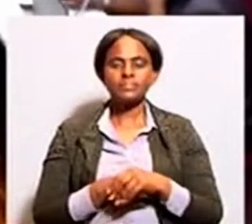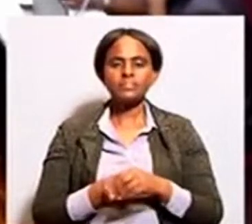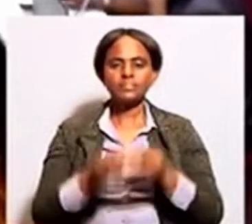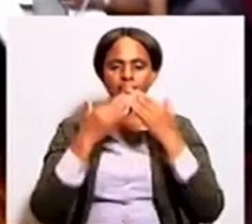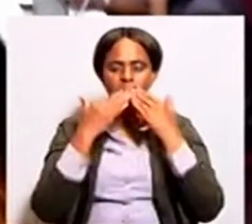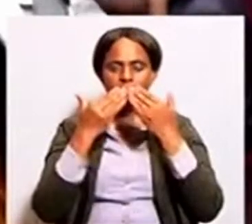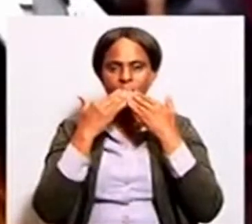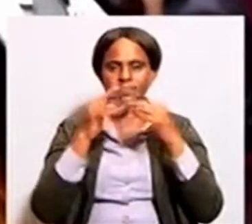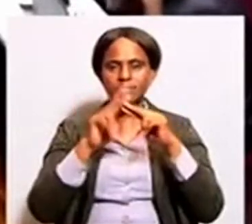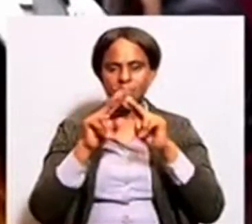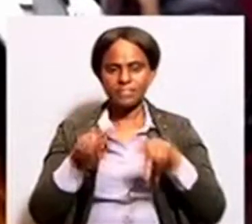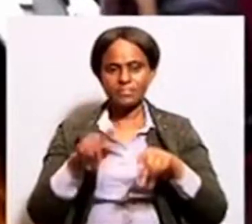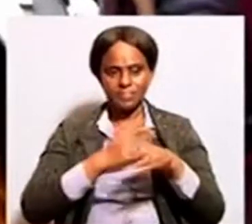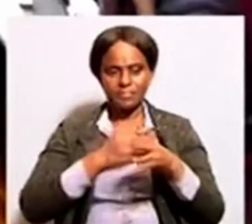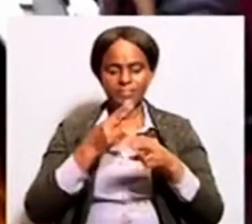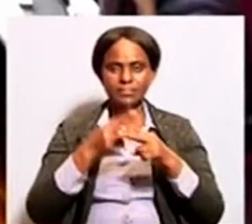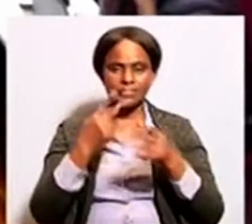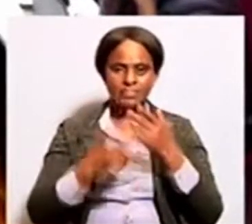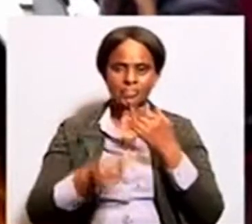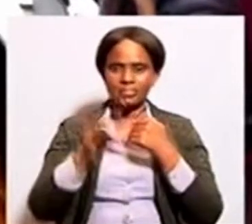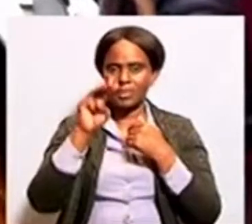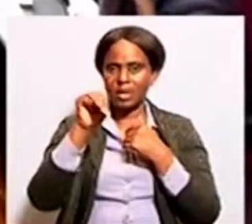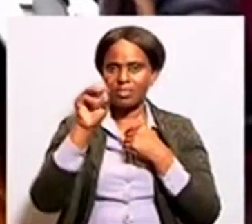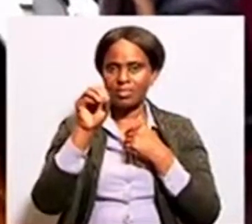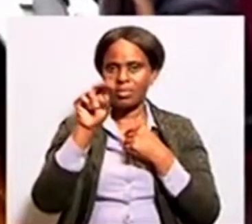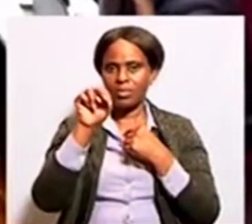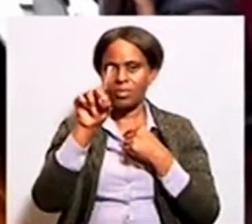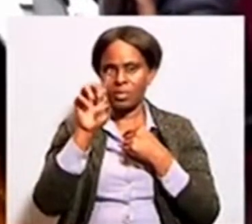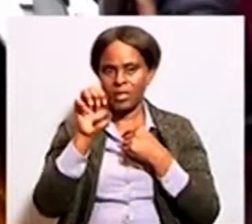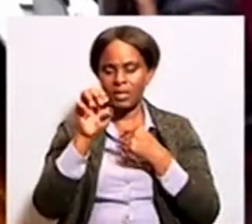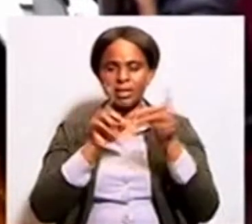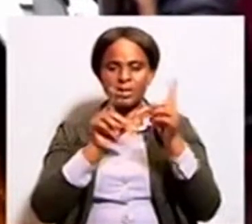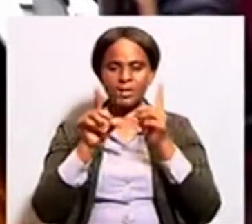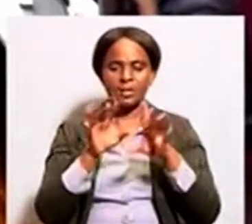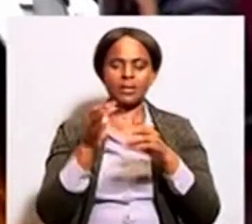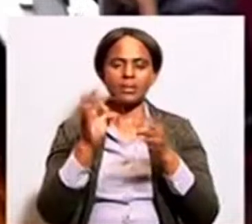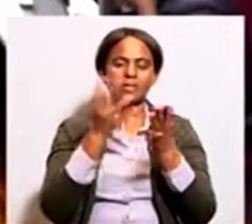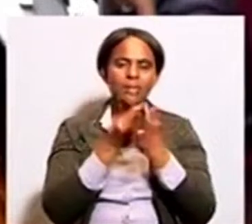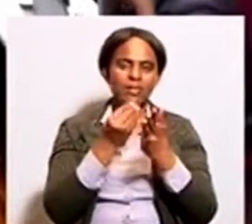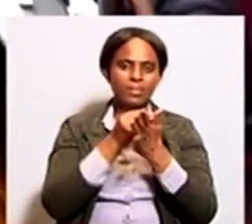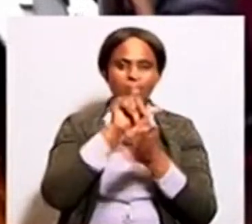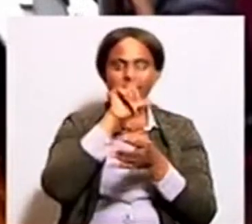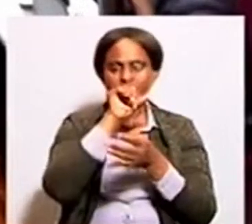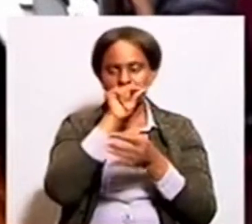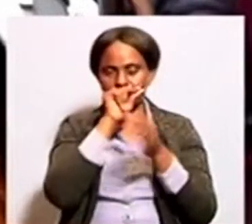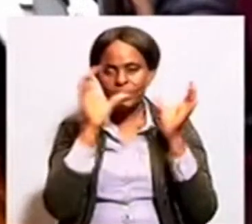Thank you, Chair. My name is Monde Nyambe, Director Finance, Livingstone City Council.